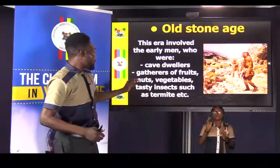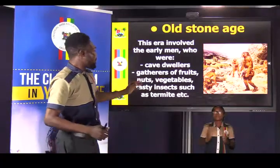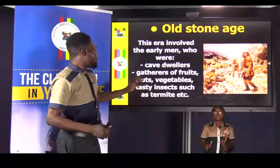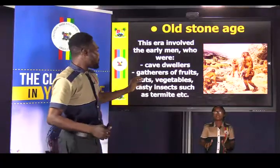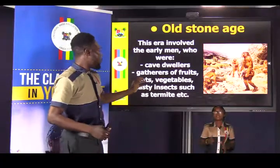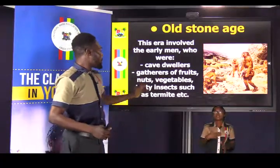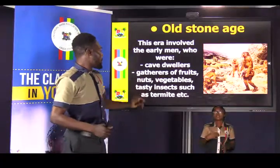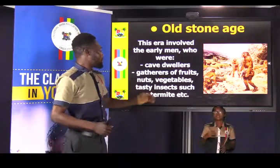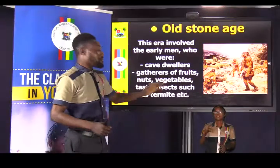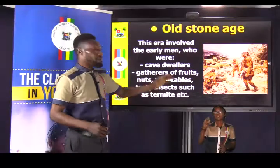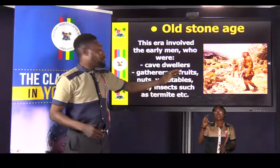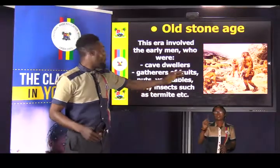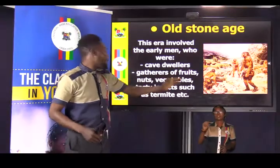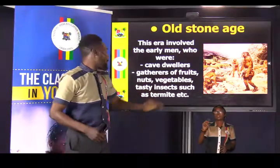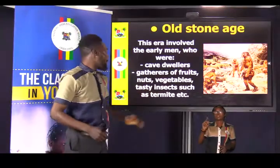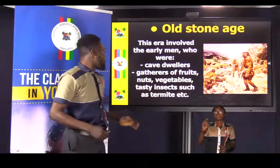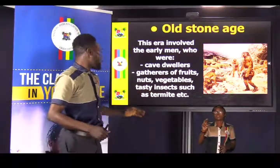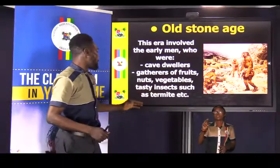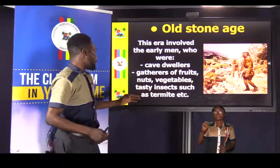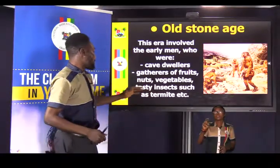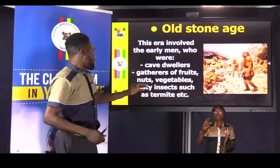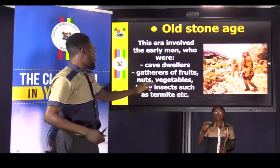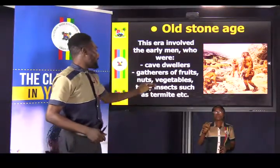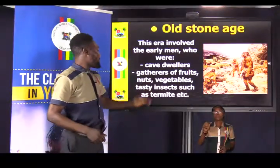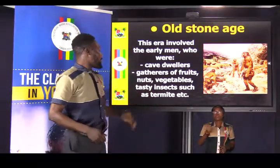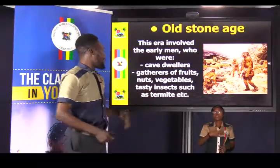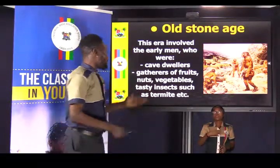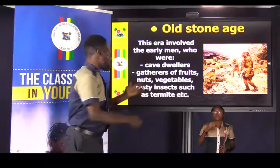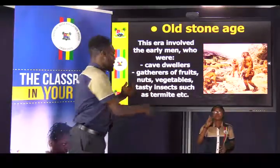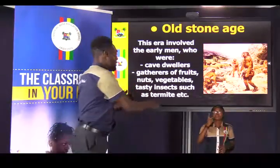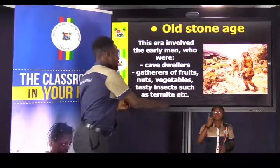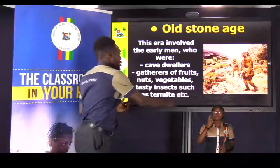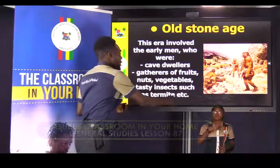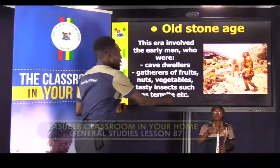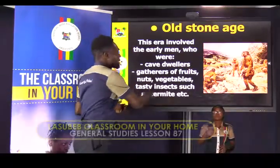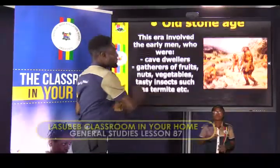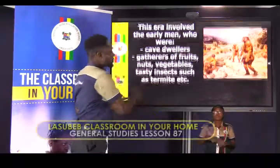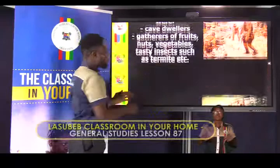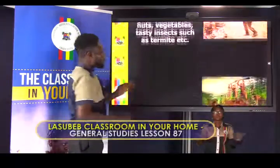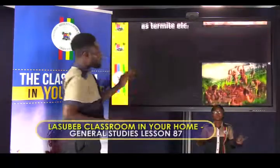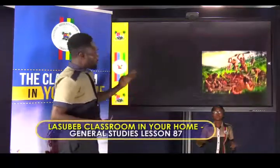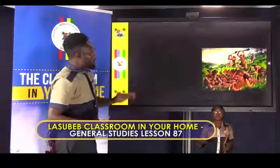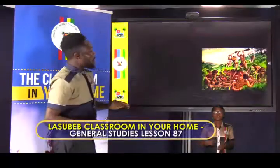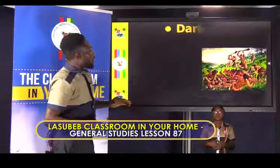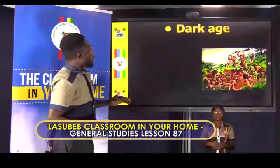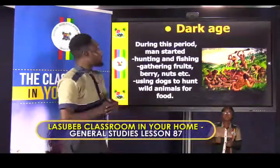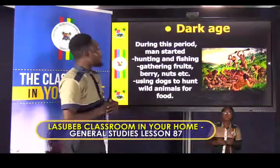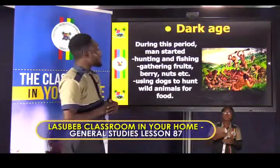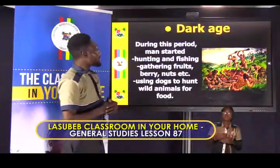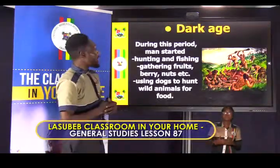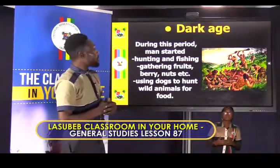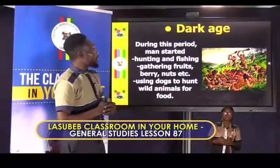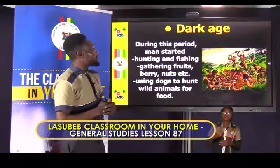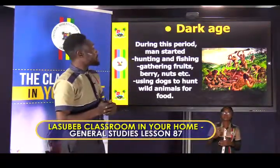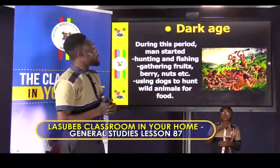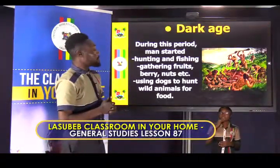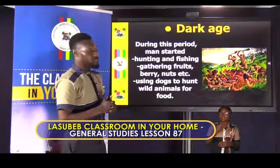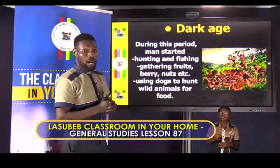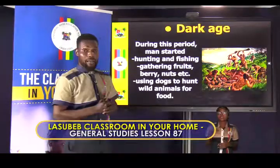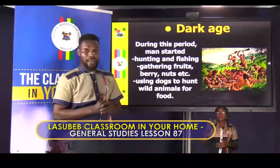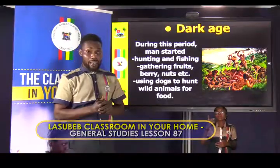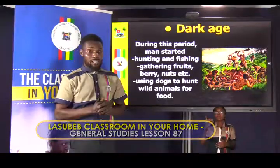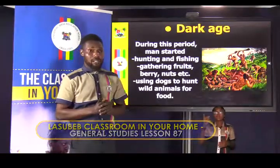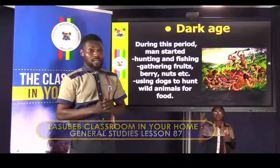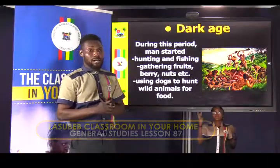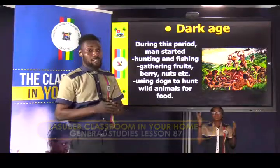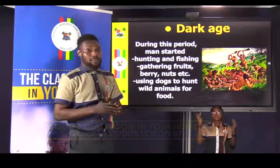fruits, nuts, vegetables, insects such as termites. Next era is